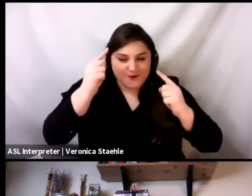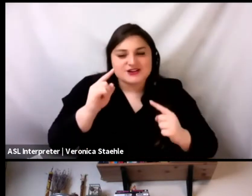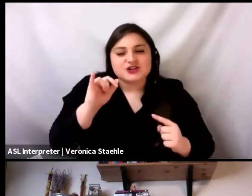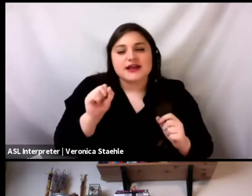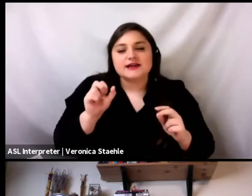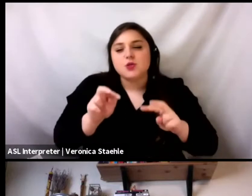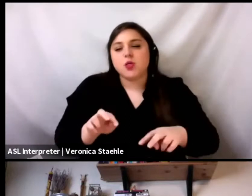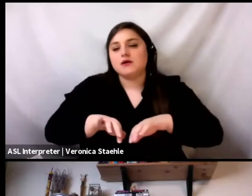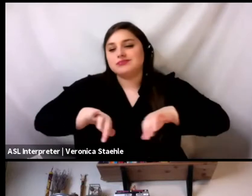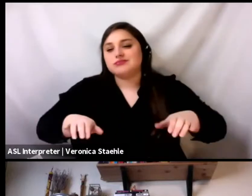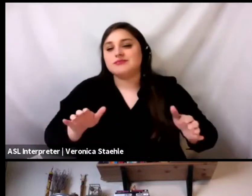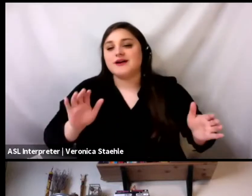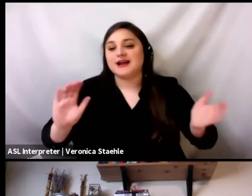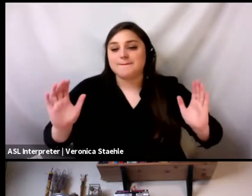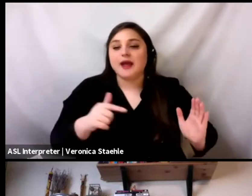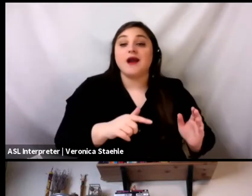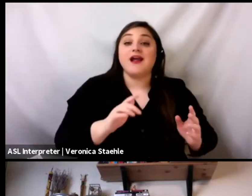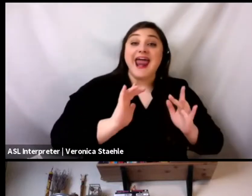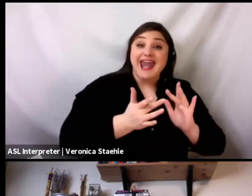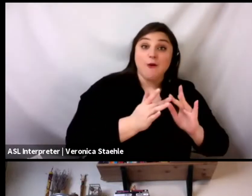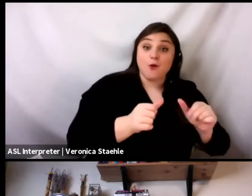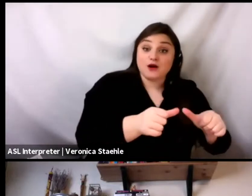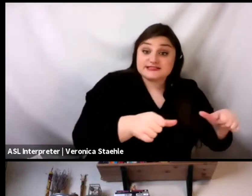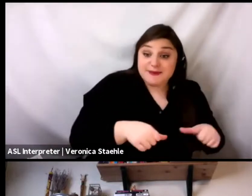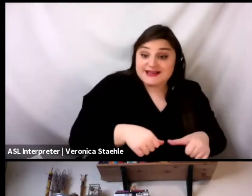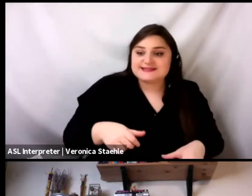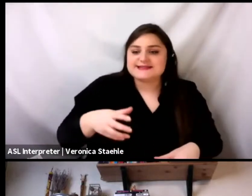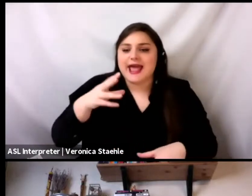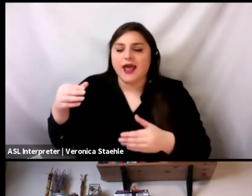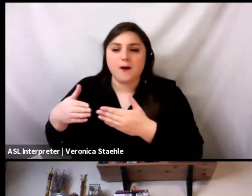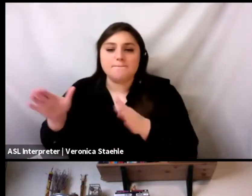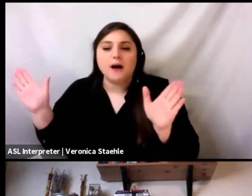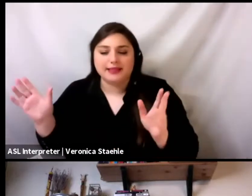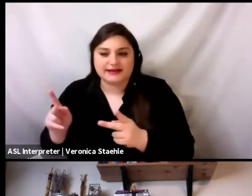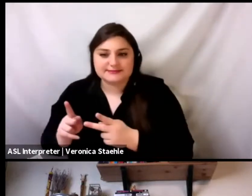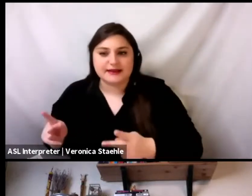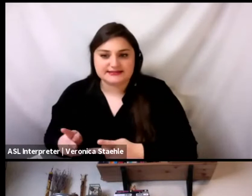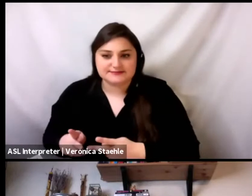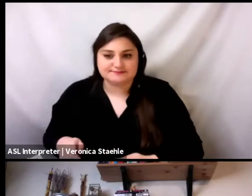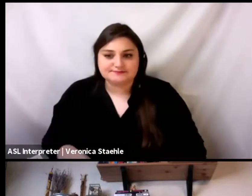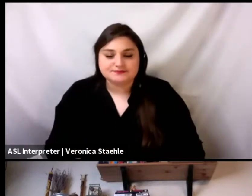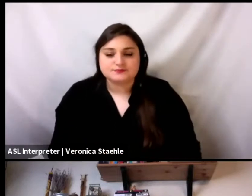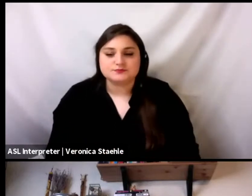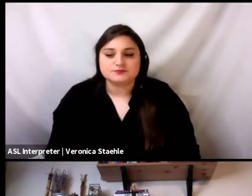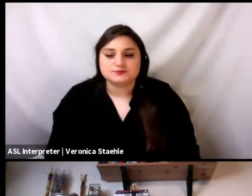like public spaces, and in a sense it's like